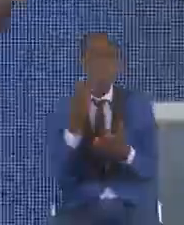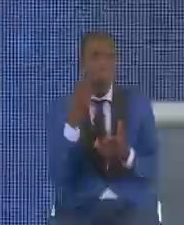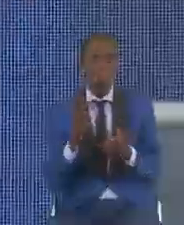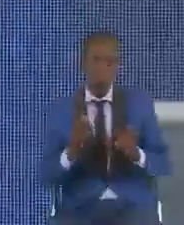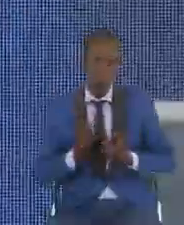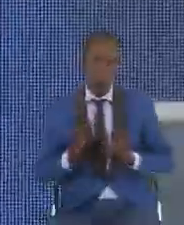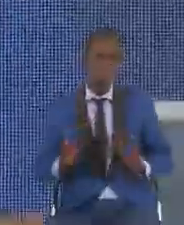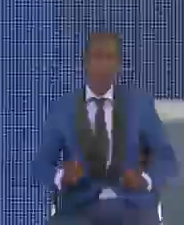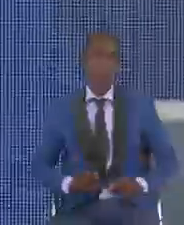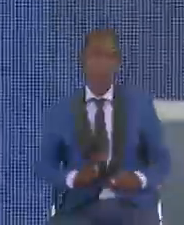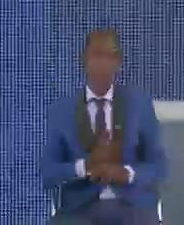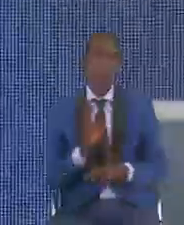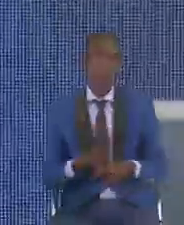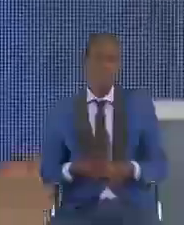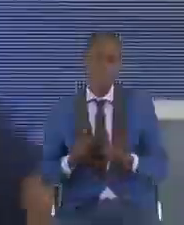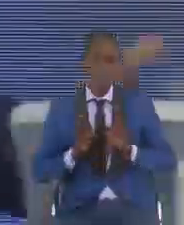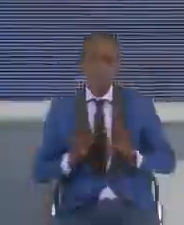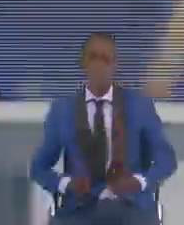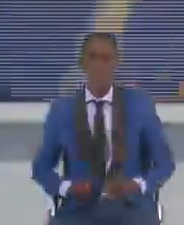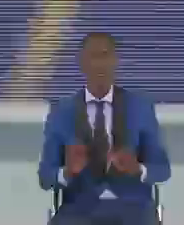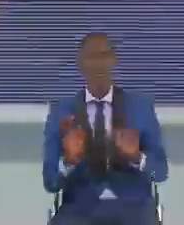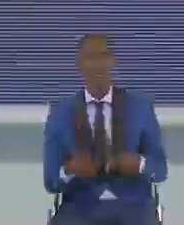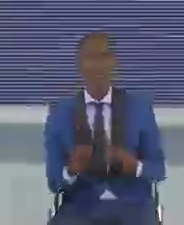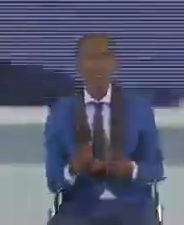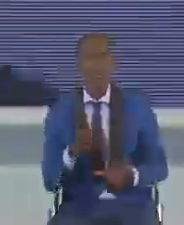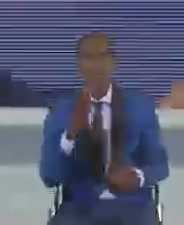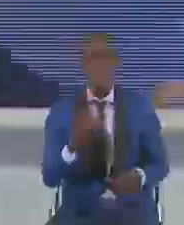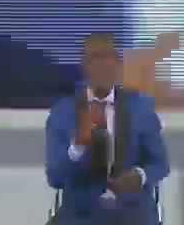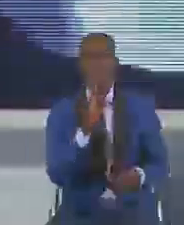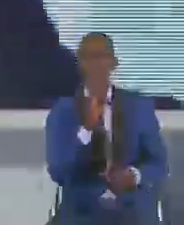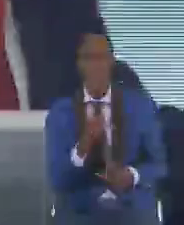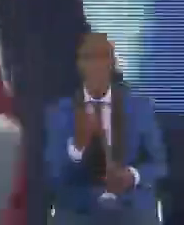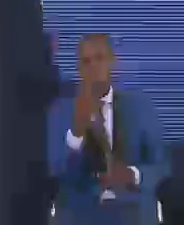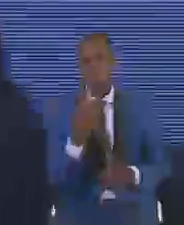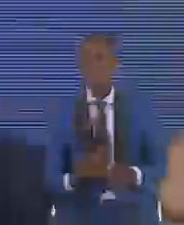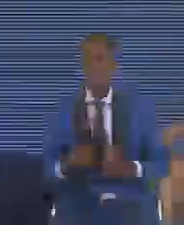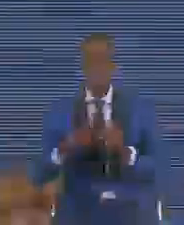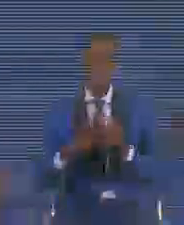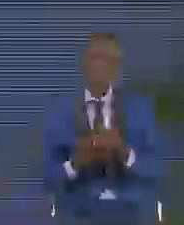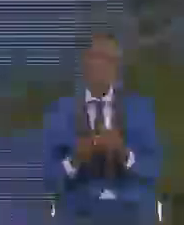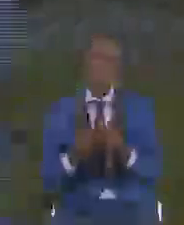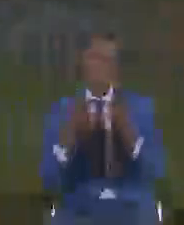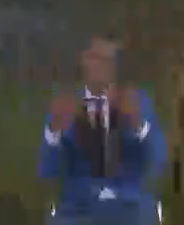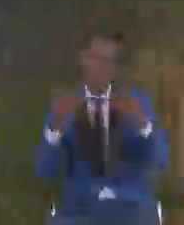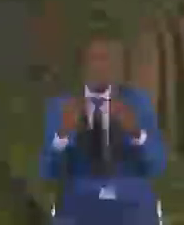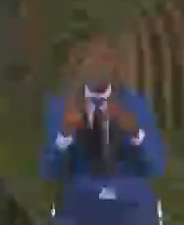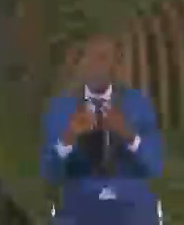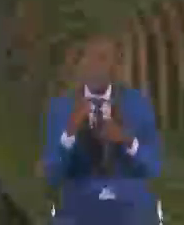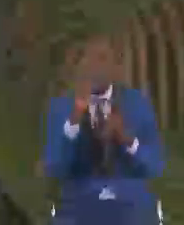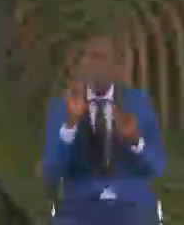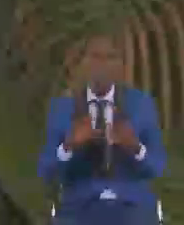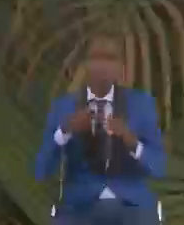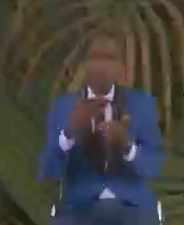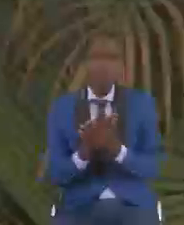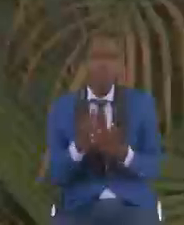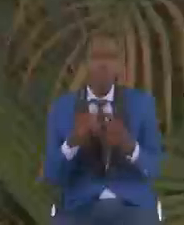human skill, the human ability, there is only limit to where you can get to. But then when